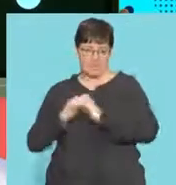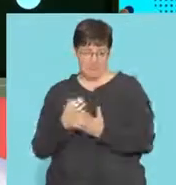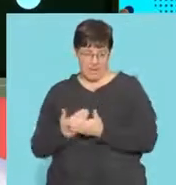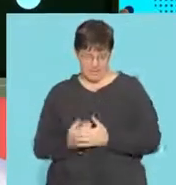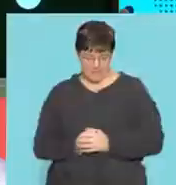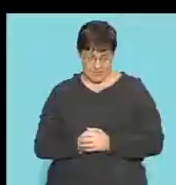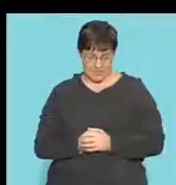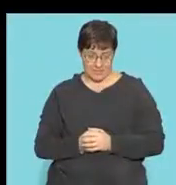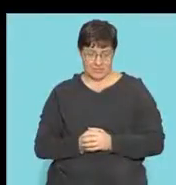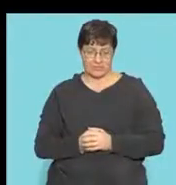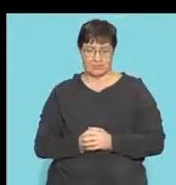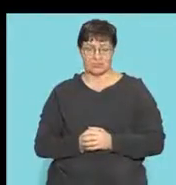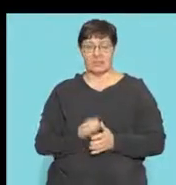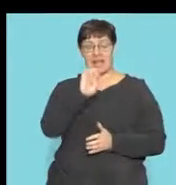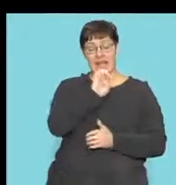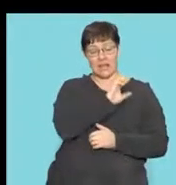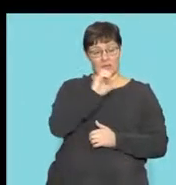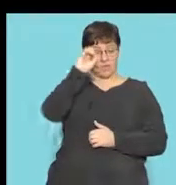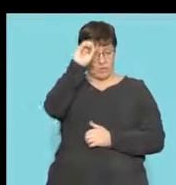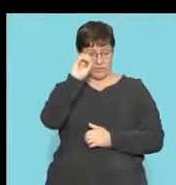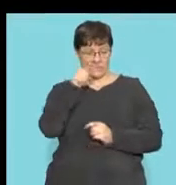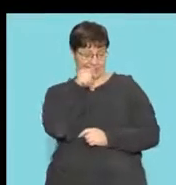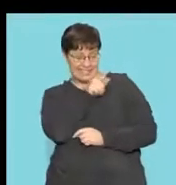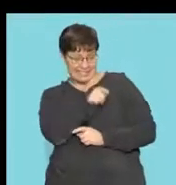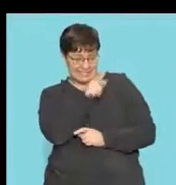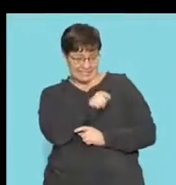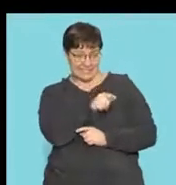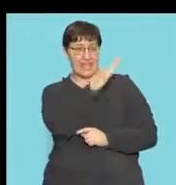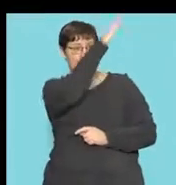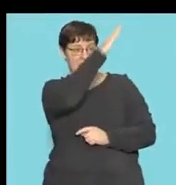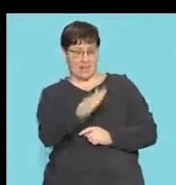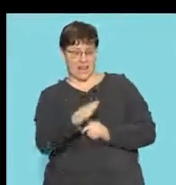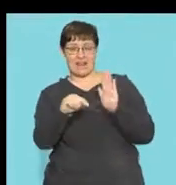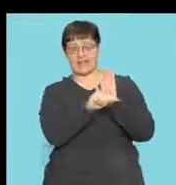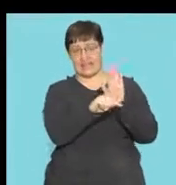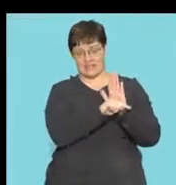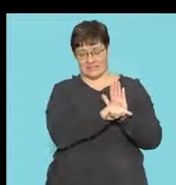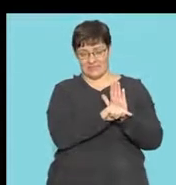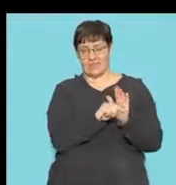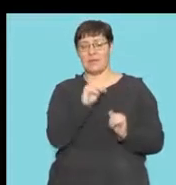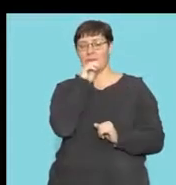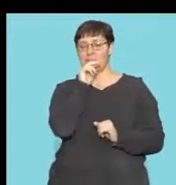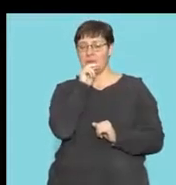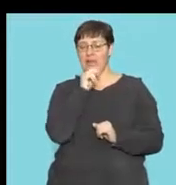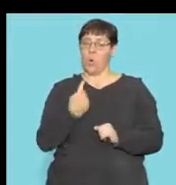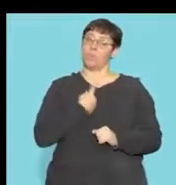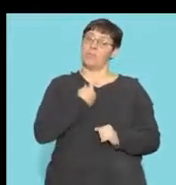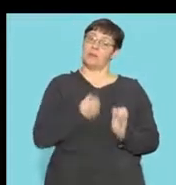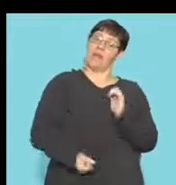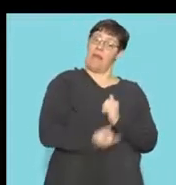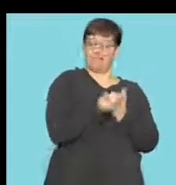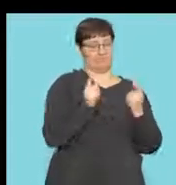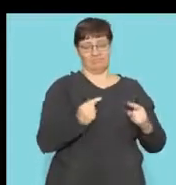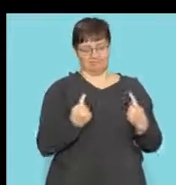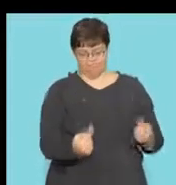forming. Notice that the E naught of this type of cell is negative. That tells us it's a